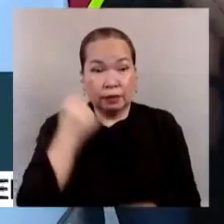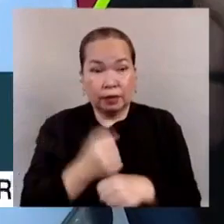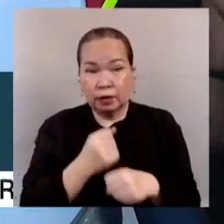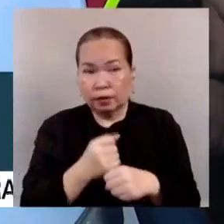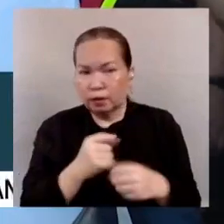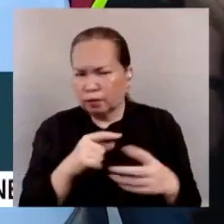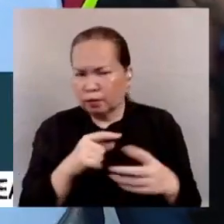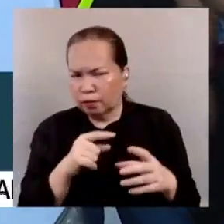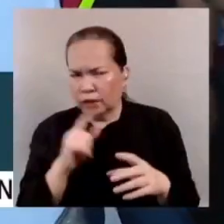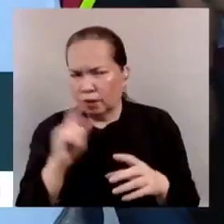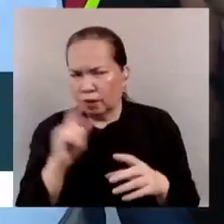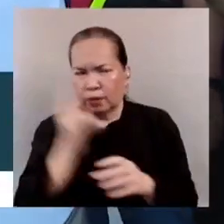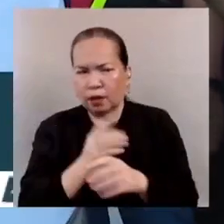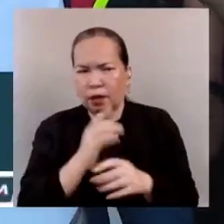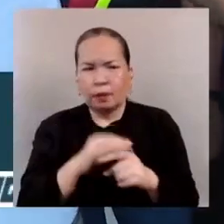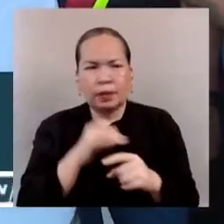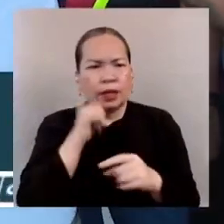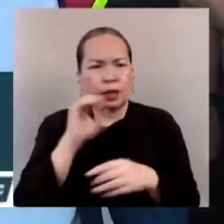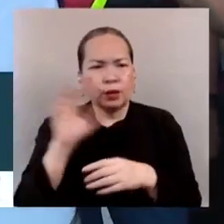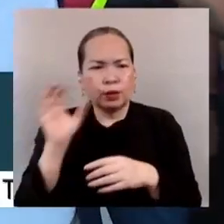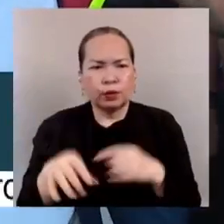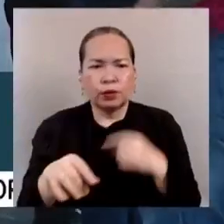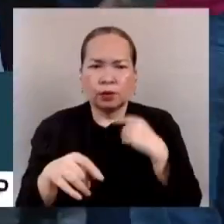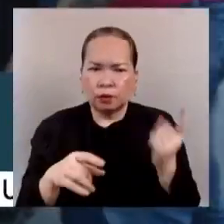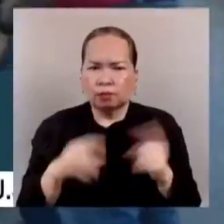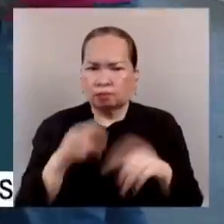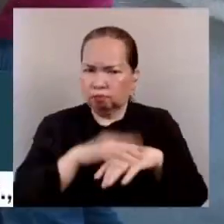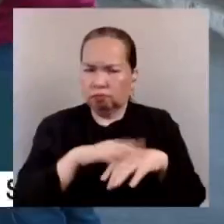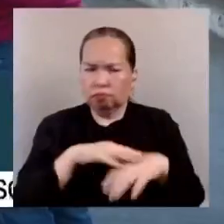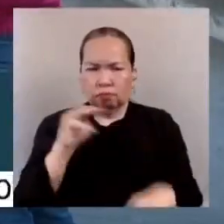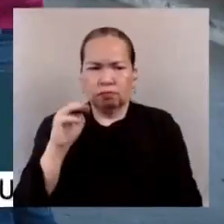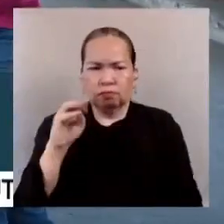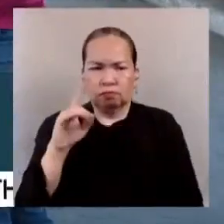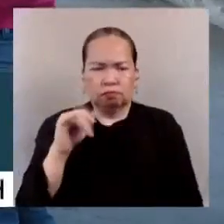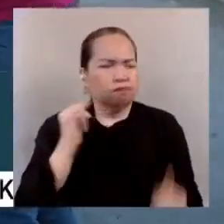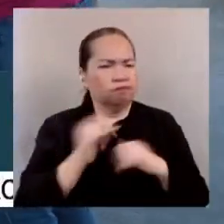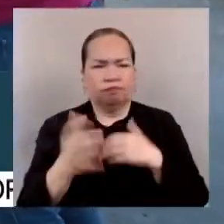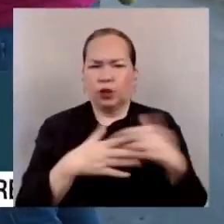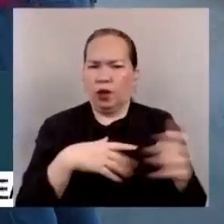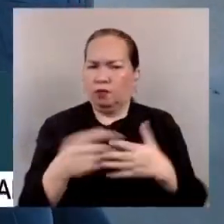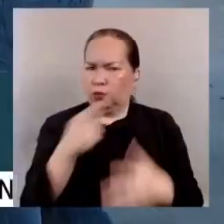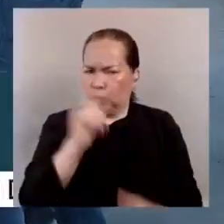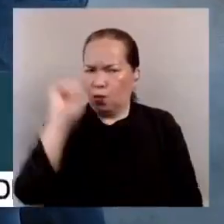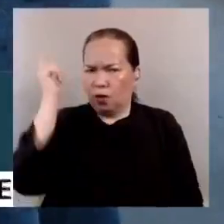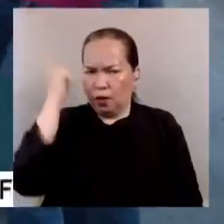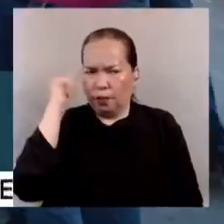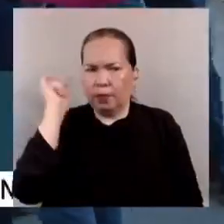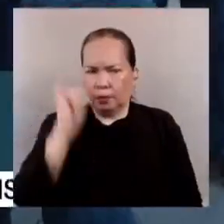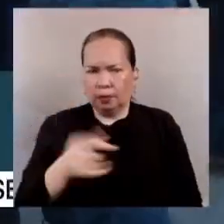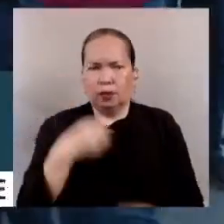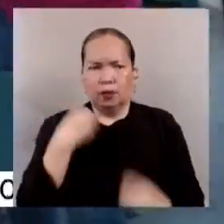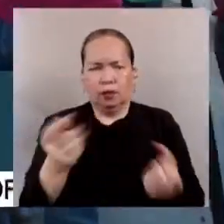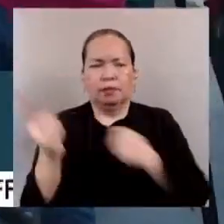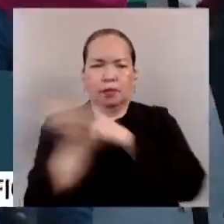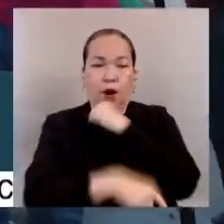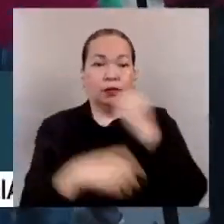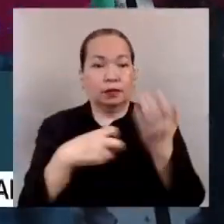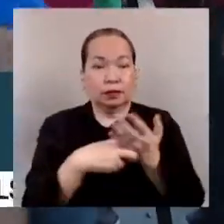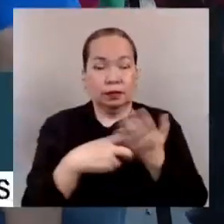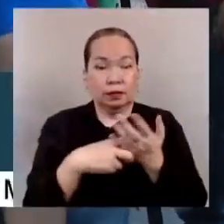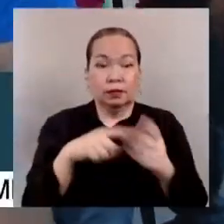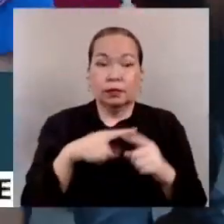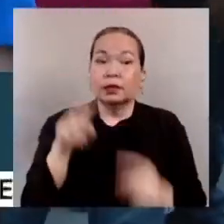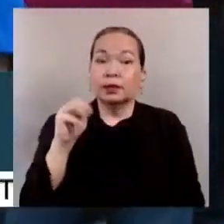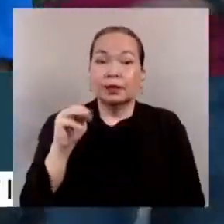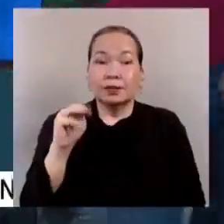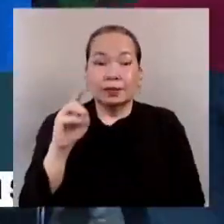markings. MMDA, however, was strict with the rules and issued a ticket. MMDA, however, admitted that the rules